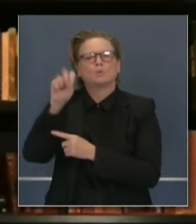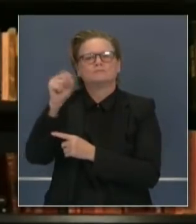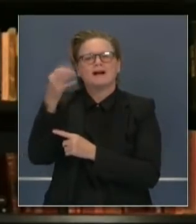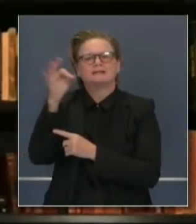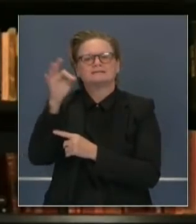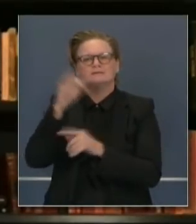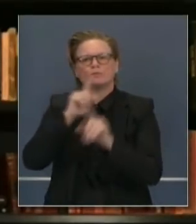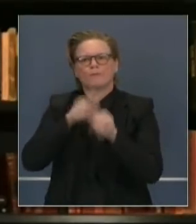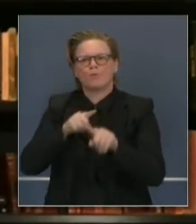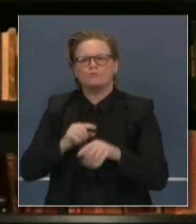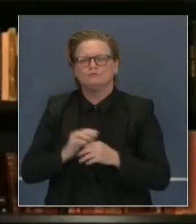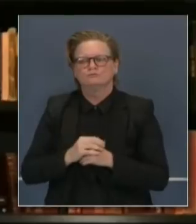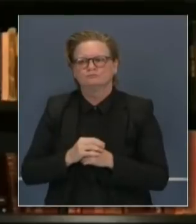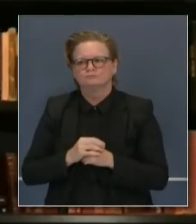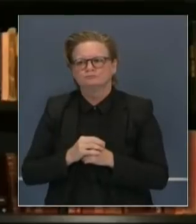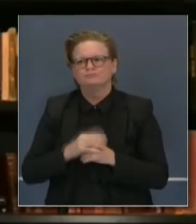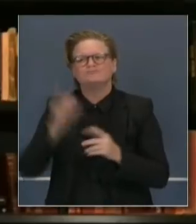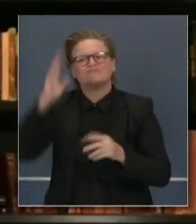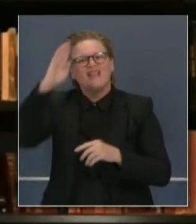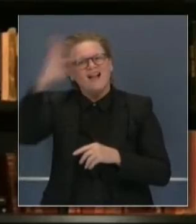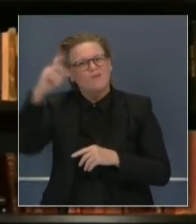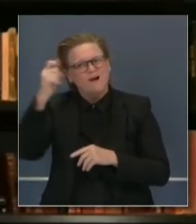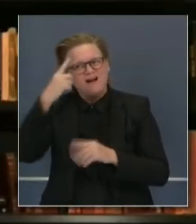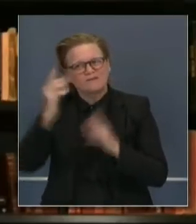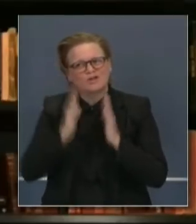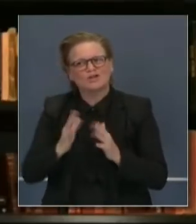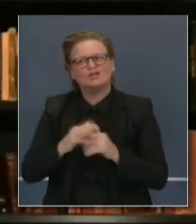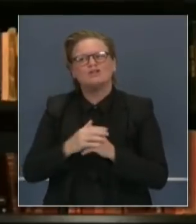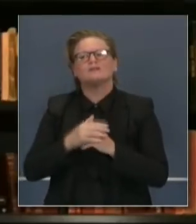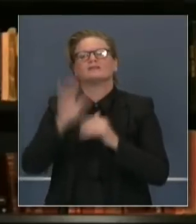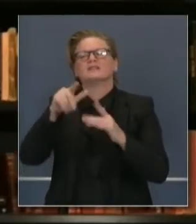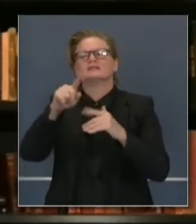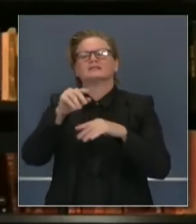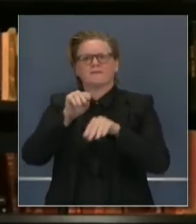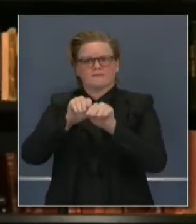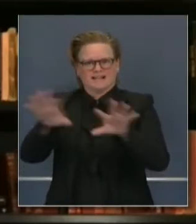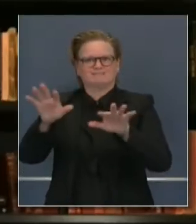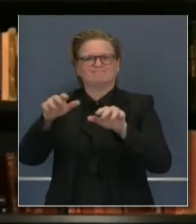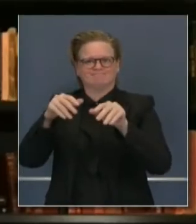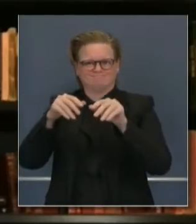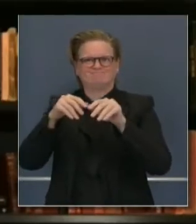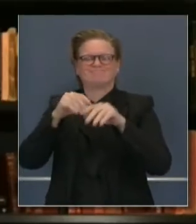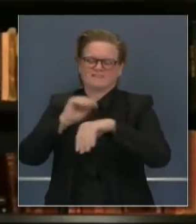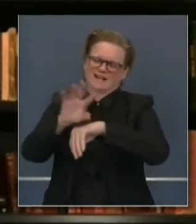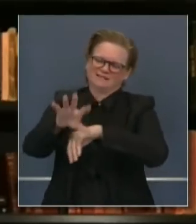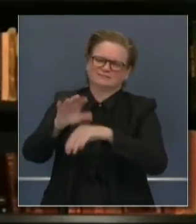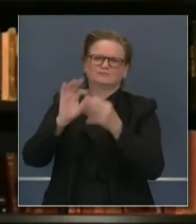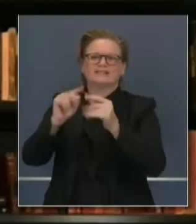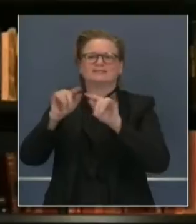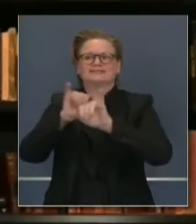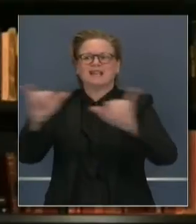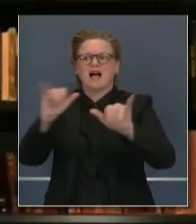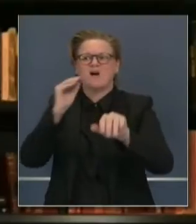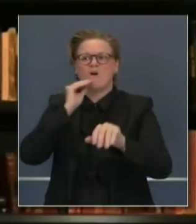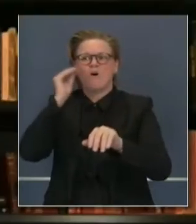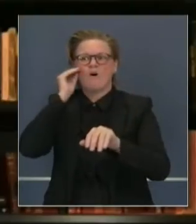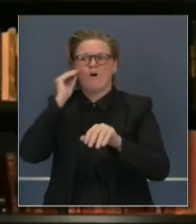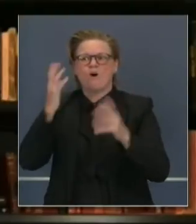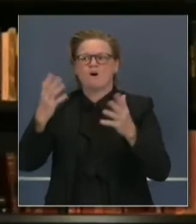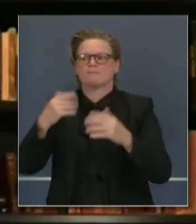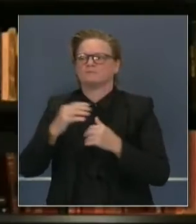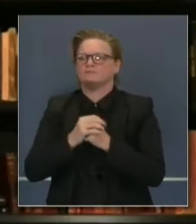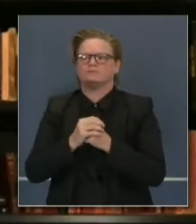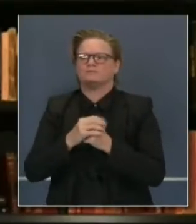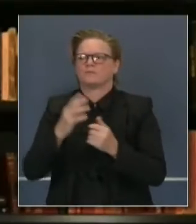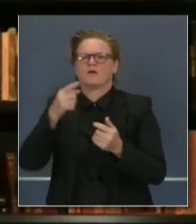Hi, Governor. So when you advised for a stay-at-home order a couple of weeks ago, several law enforcement agencies said they wouldn't be enforcing a curfew or